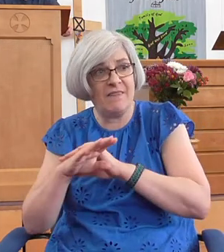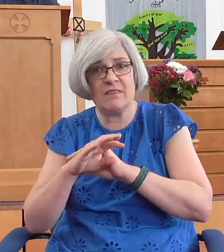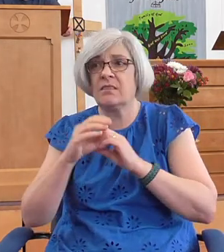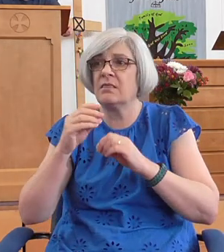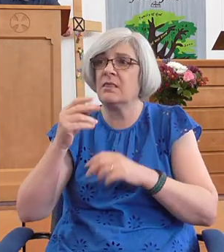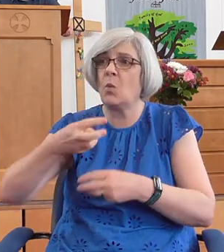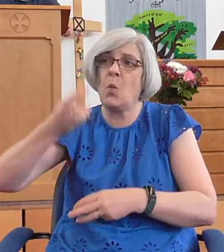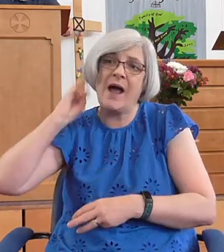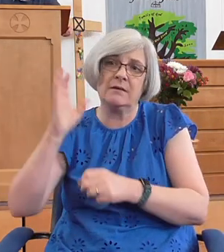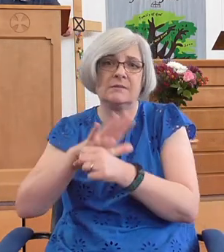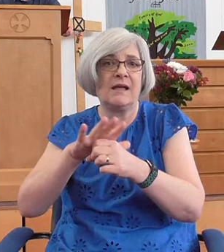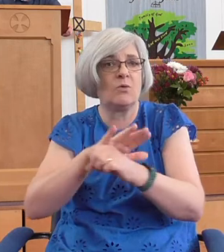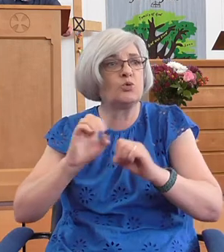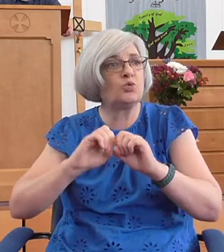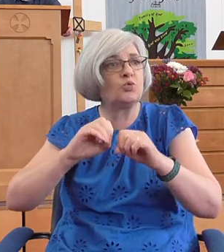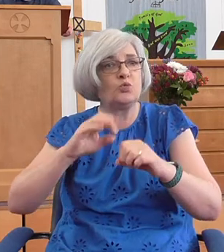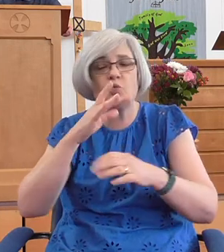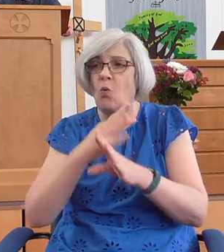wilderness wandering.